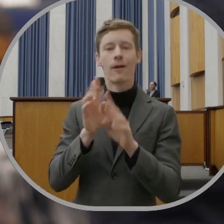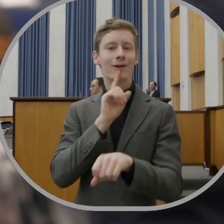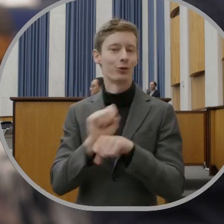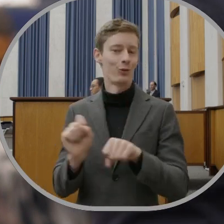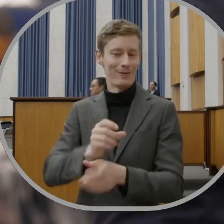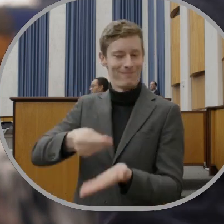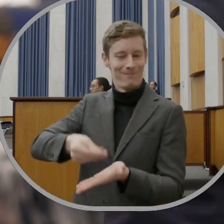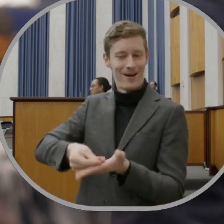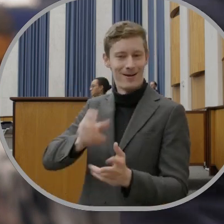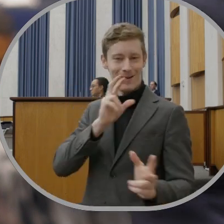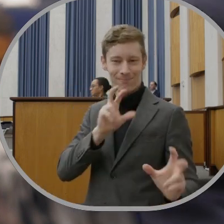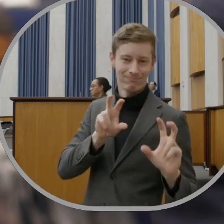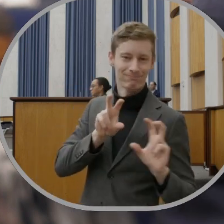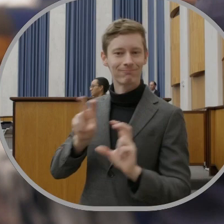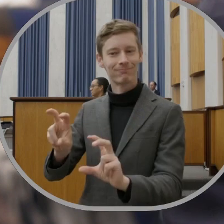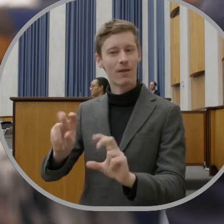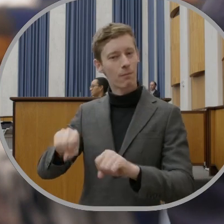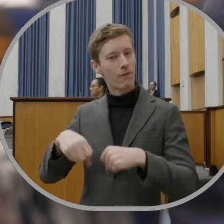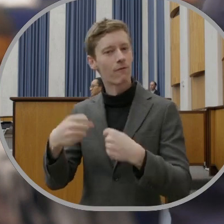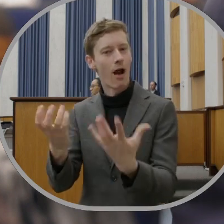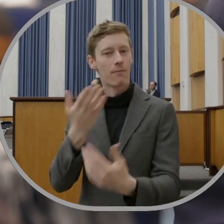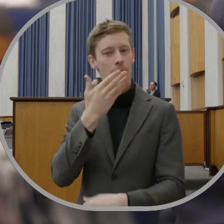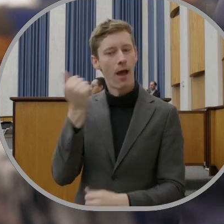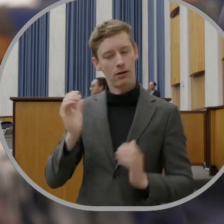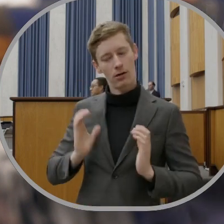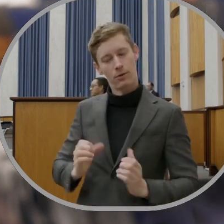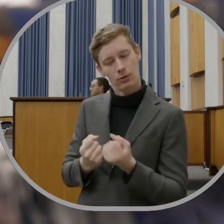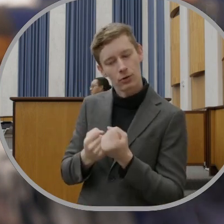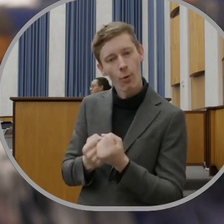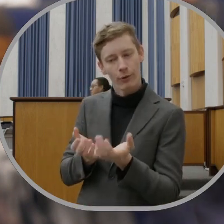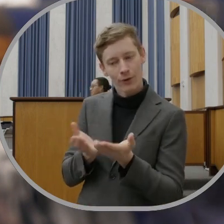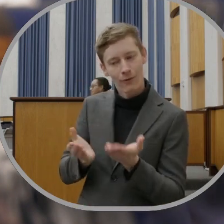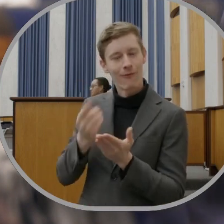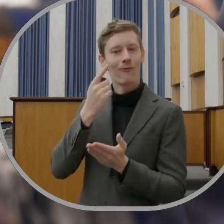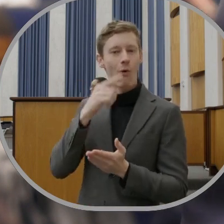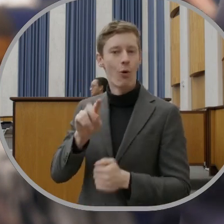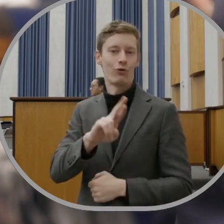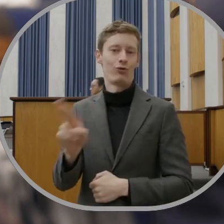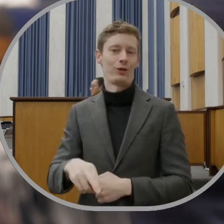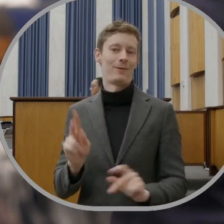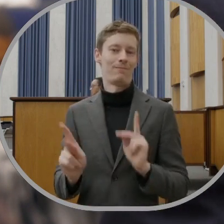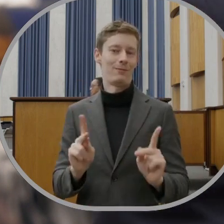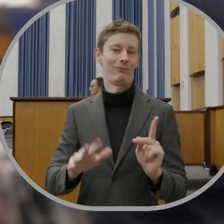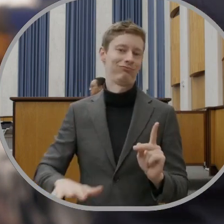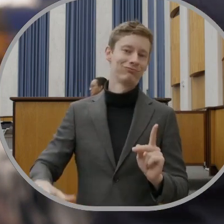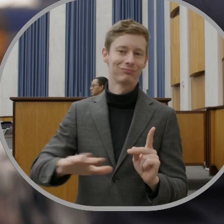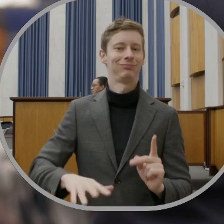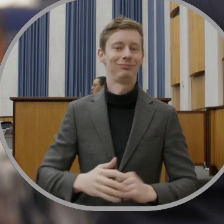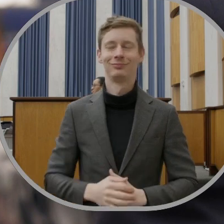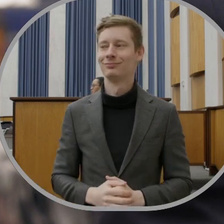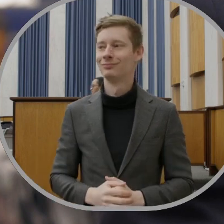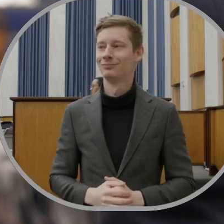the necessary dollars to provide better customer support and services for Richmonders. In addition